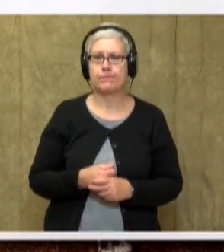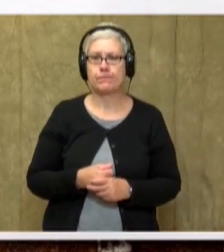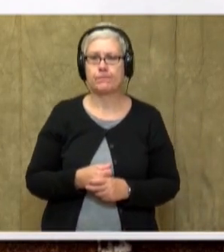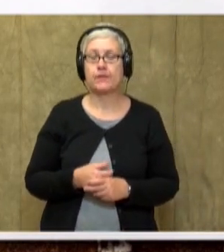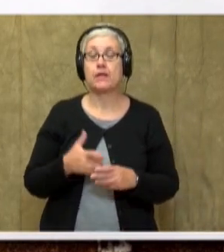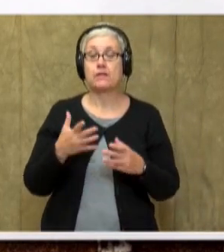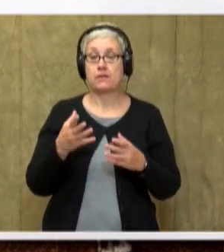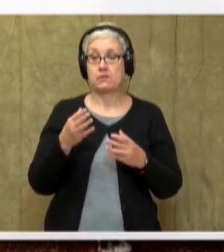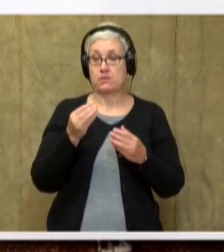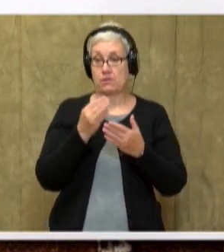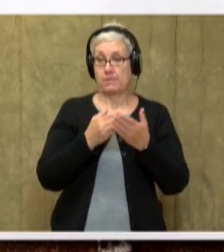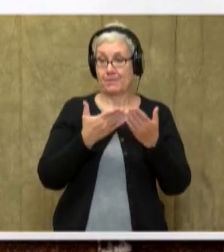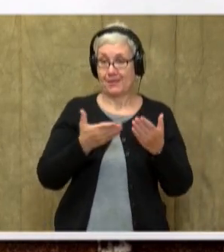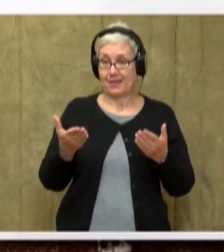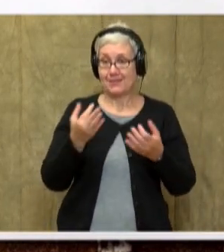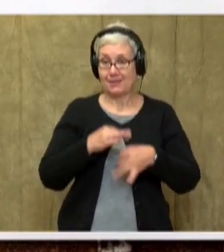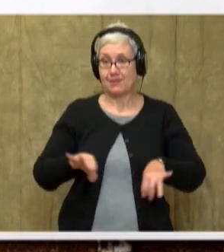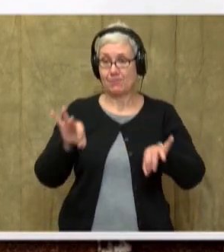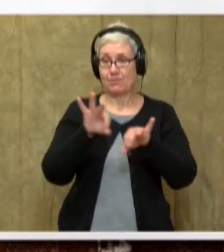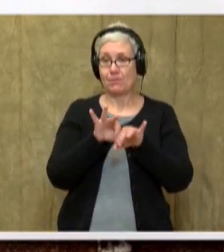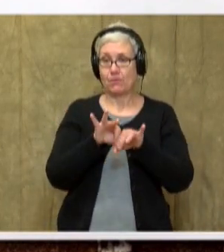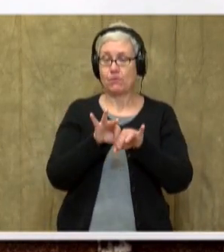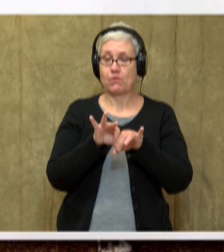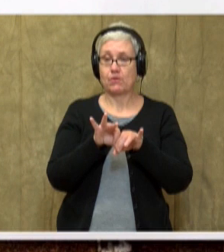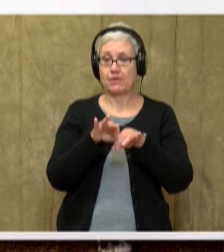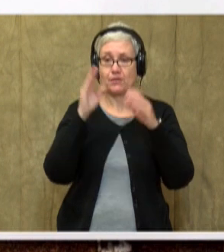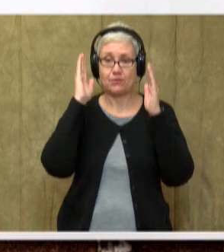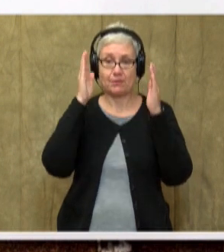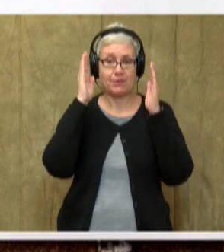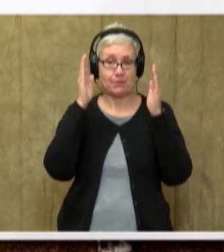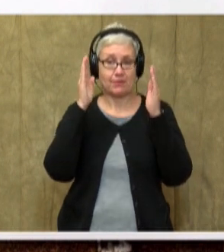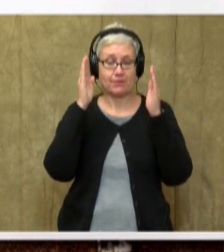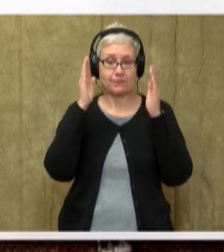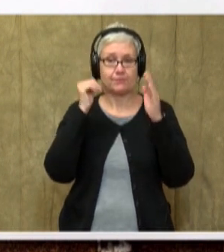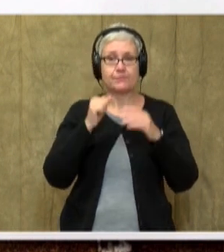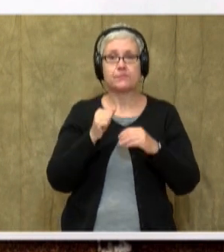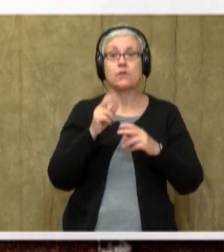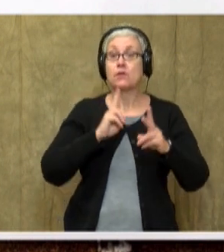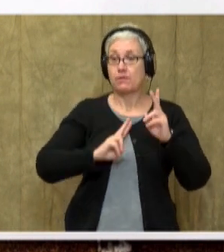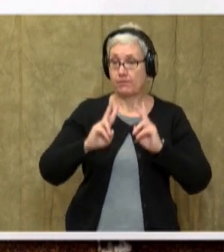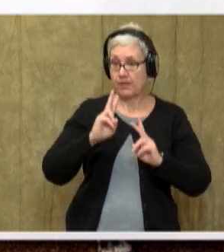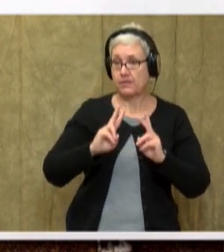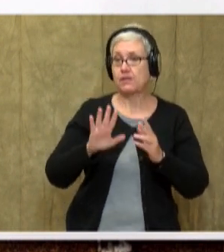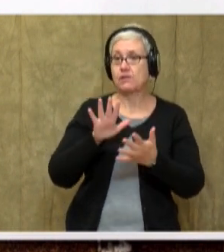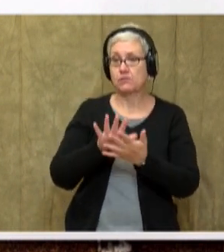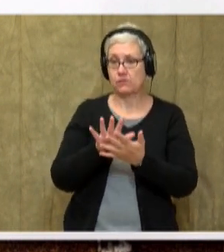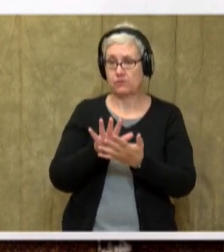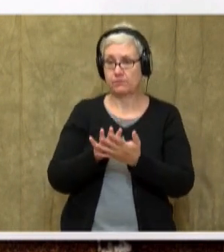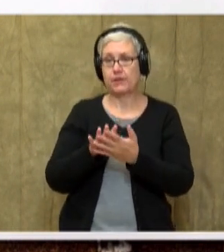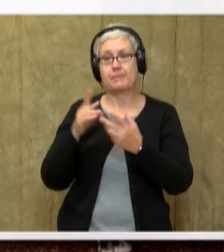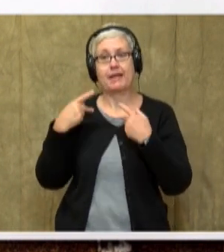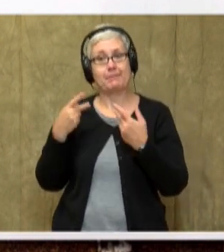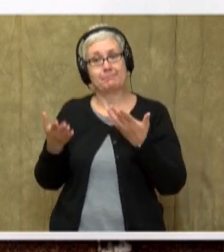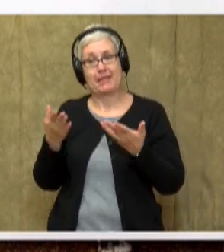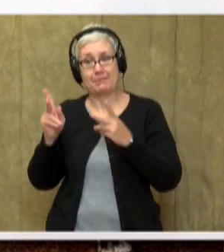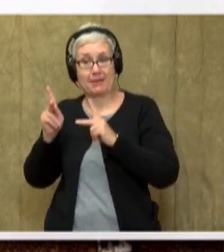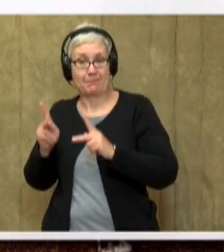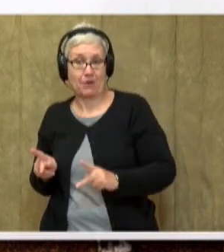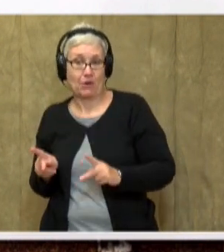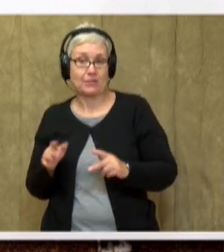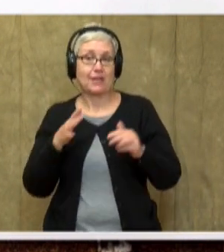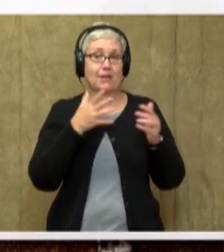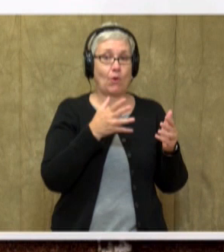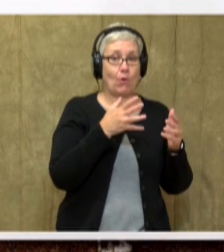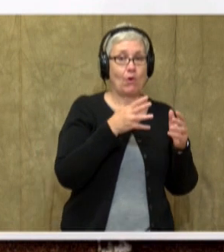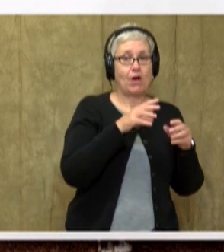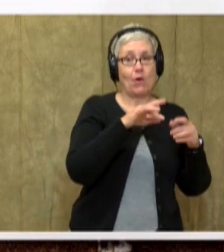very important for you to be aware of are going to be, like she said, visiting the school, visit it in person or, you know, on a